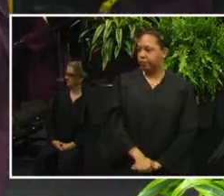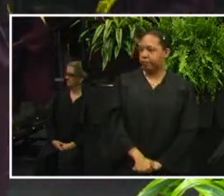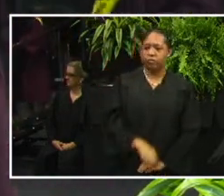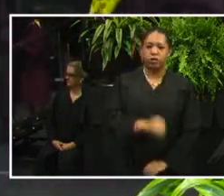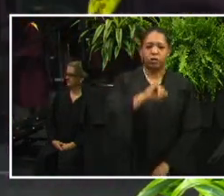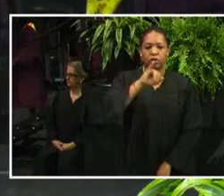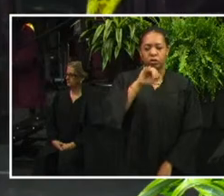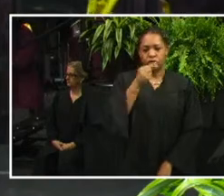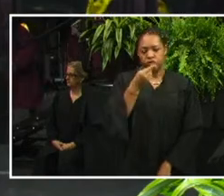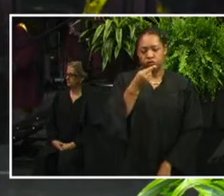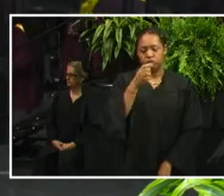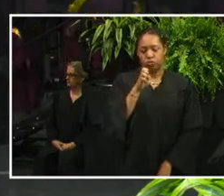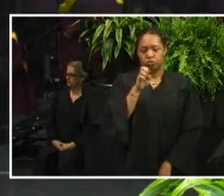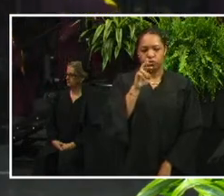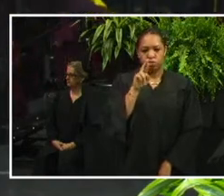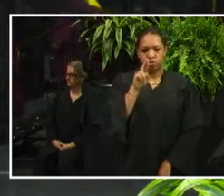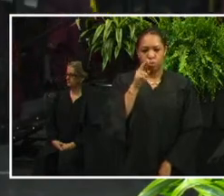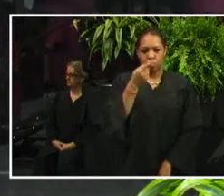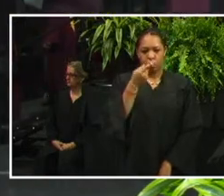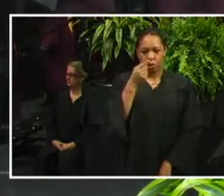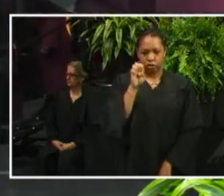George Griffiths Jr.